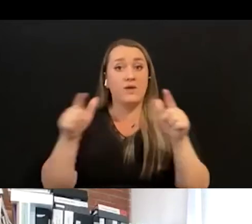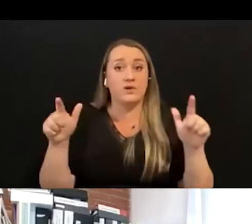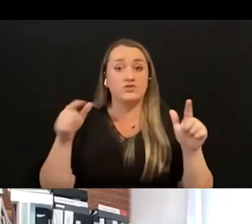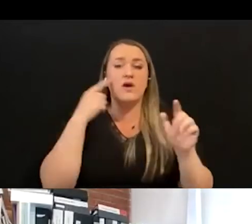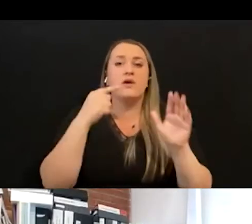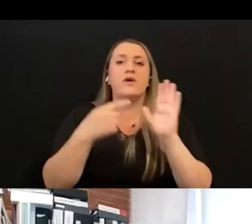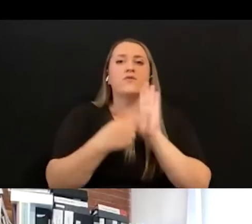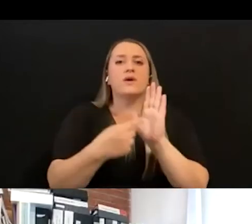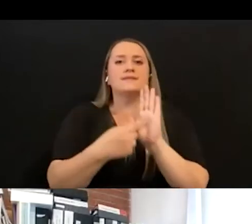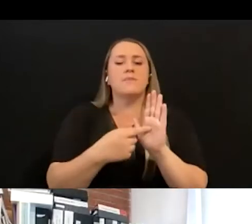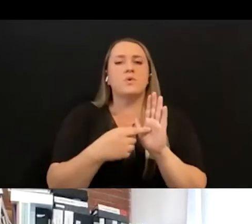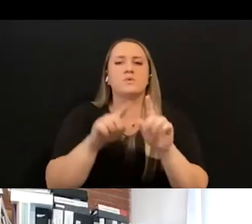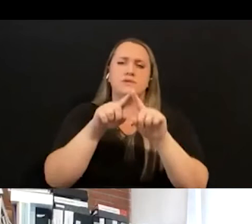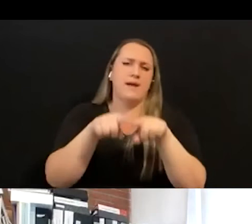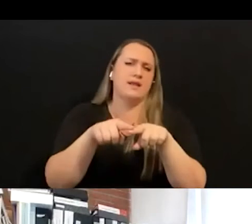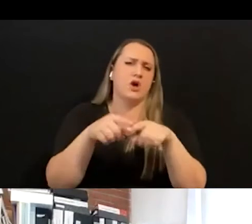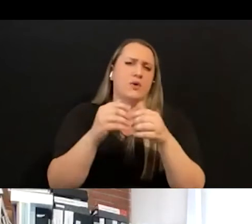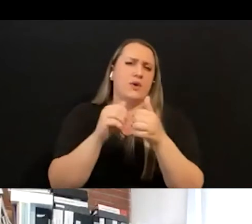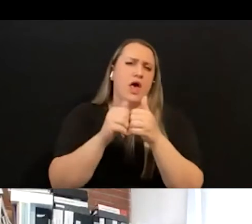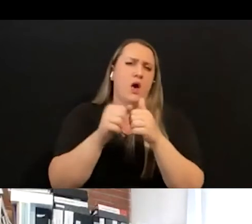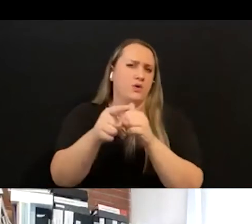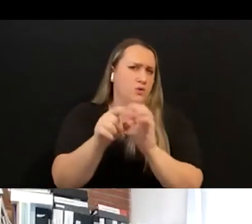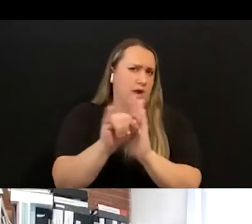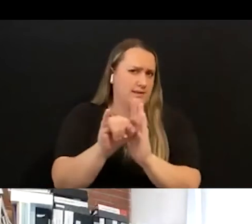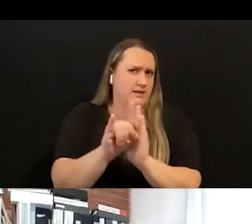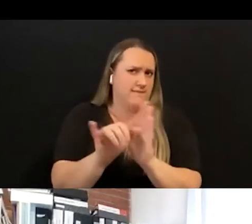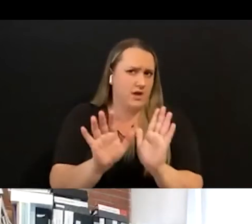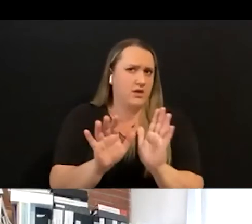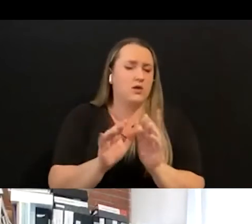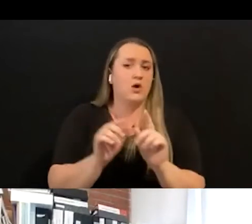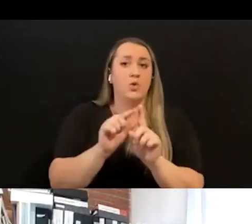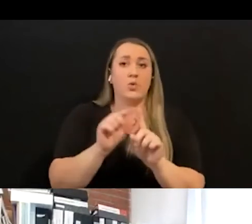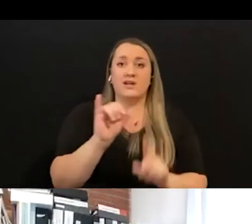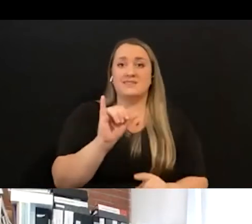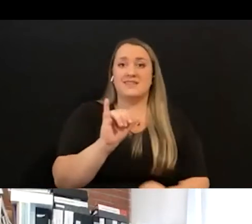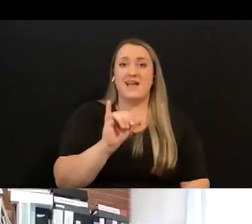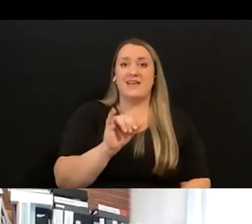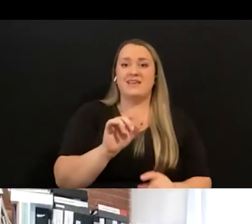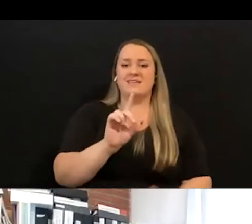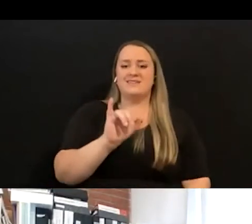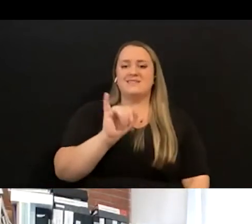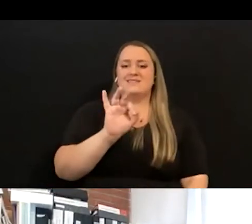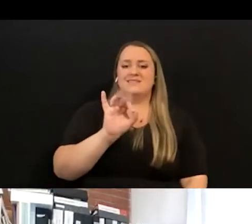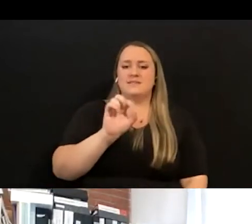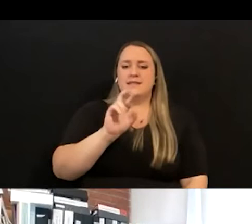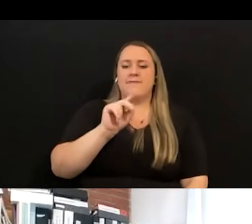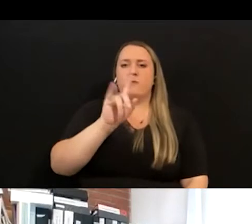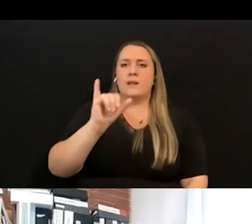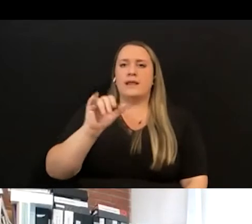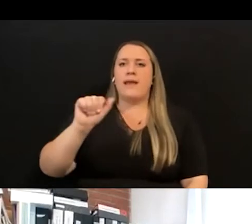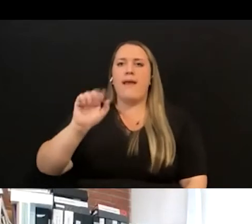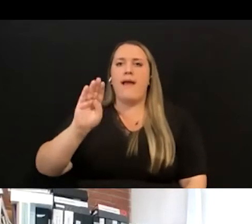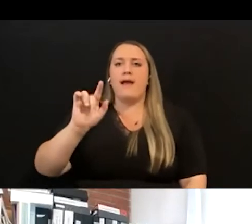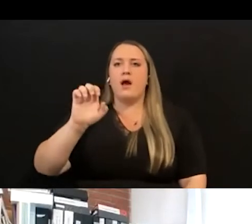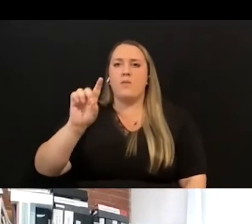some, depending on how you identify, words like differently abled or phrases like differently abled can be